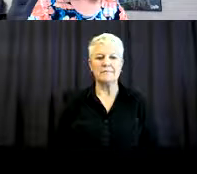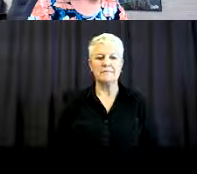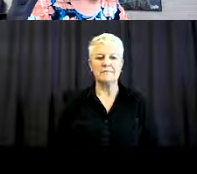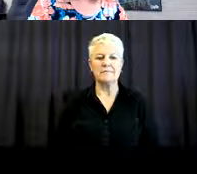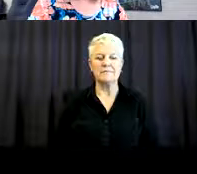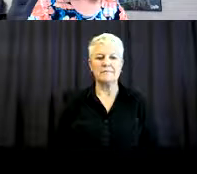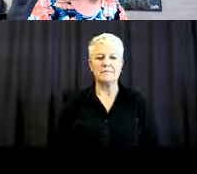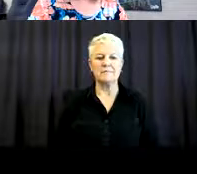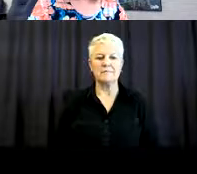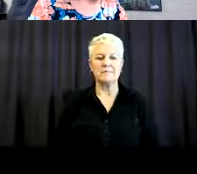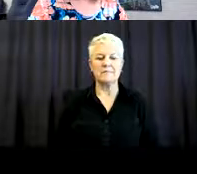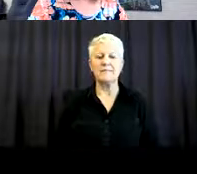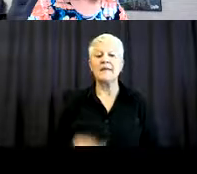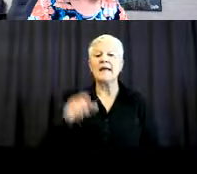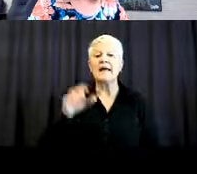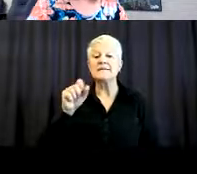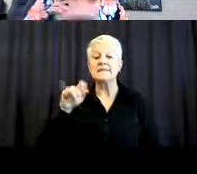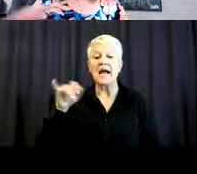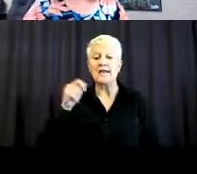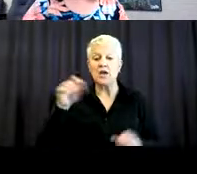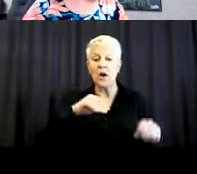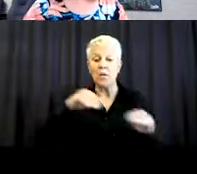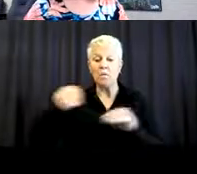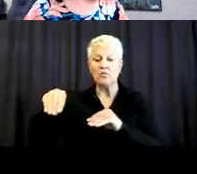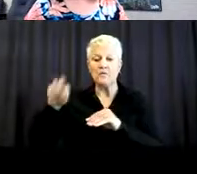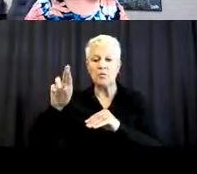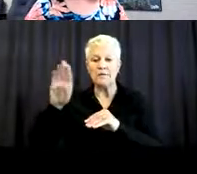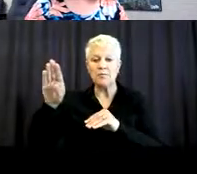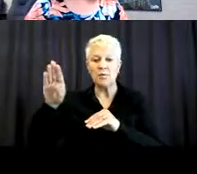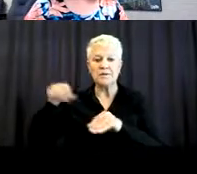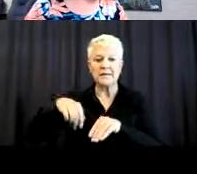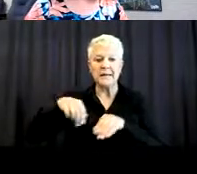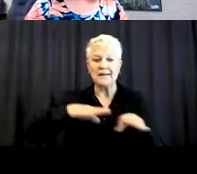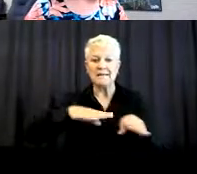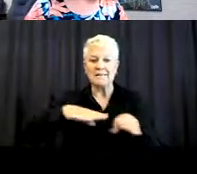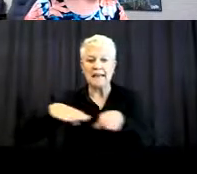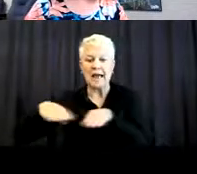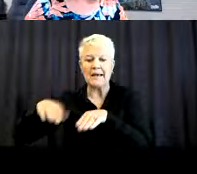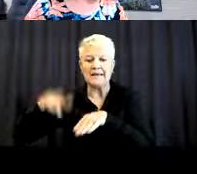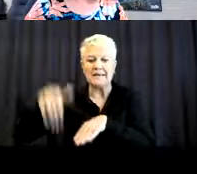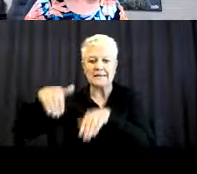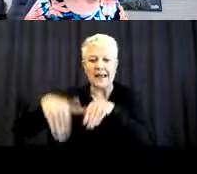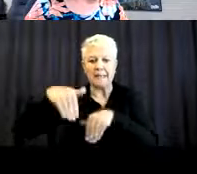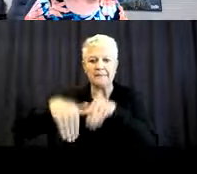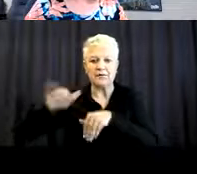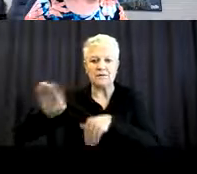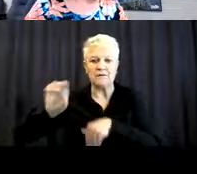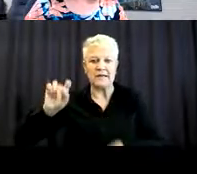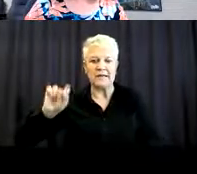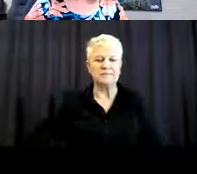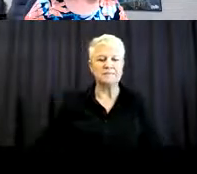Yes. Sanya moves on to the resonance board, slides and taps her feet. Very much because I'd like to show people a year ago and then